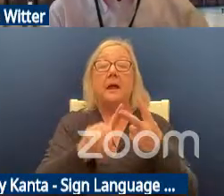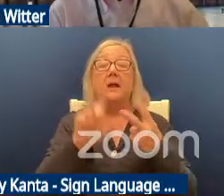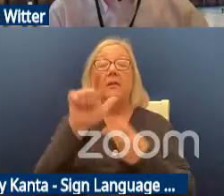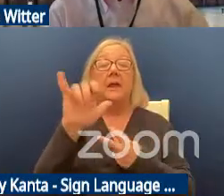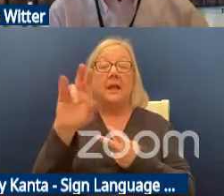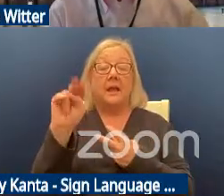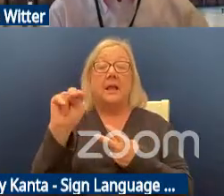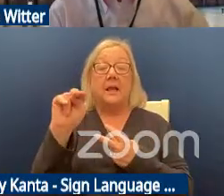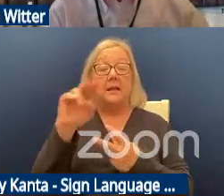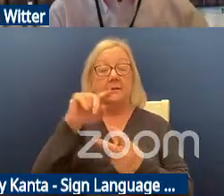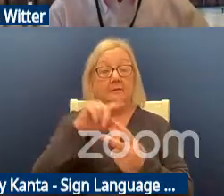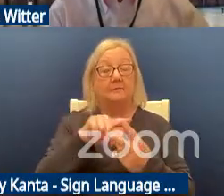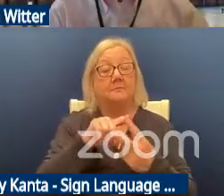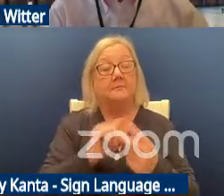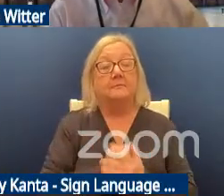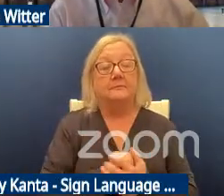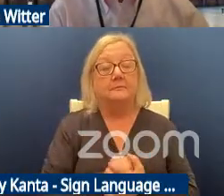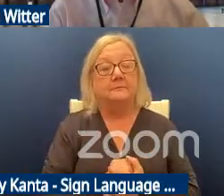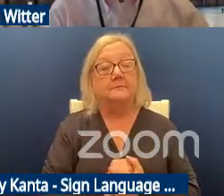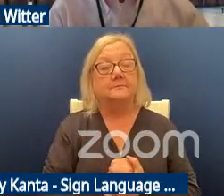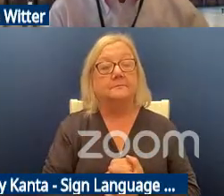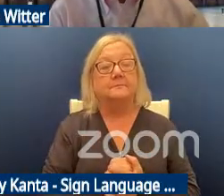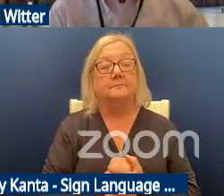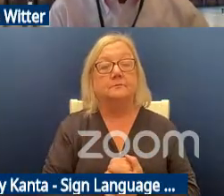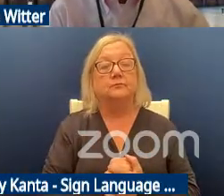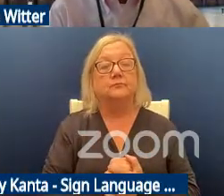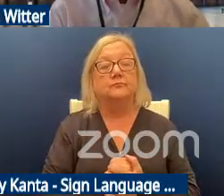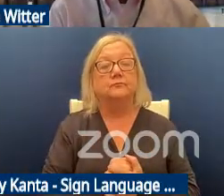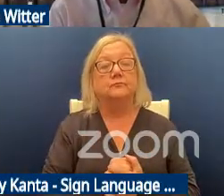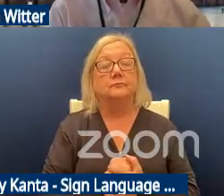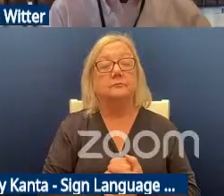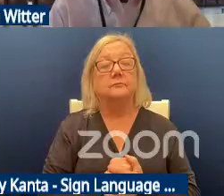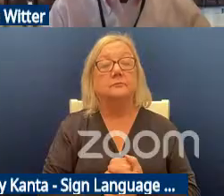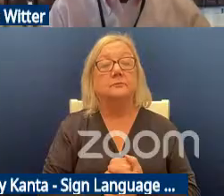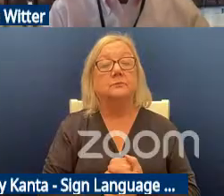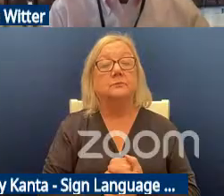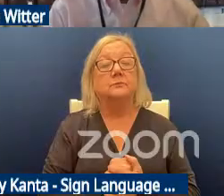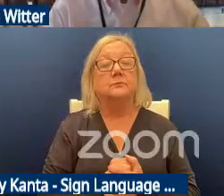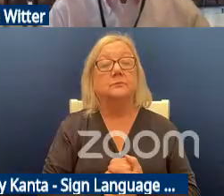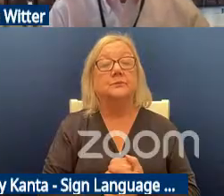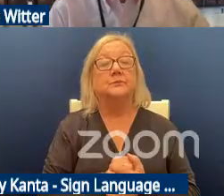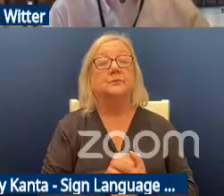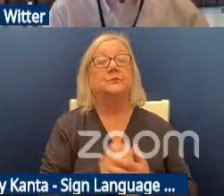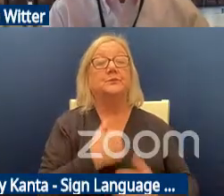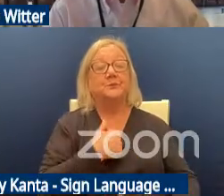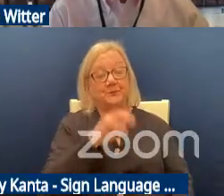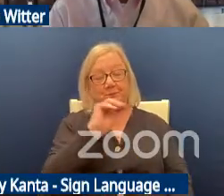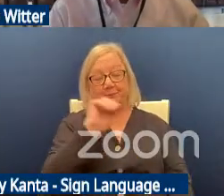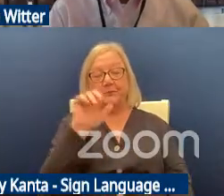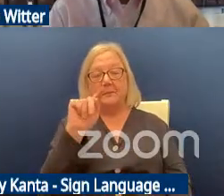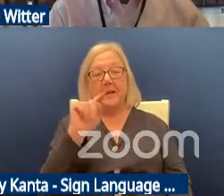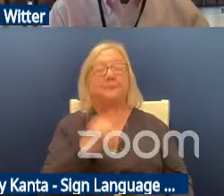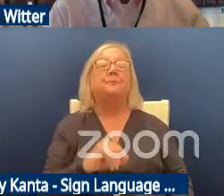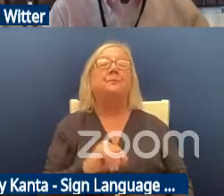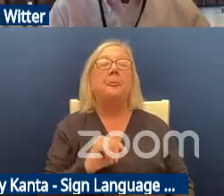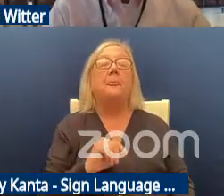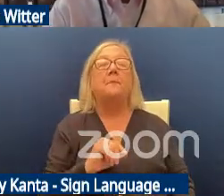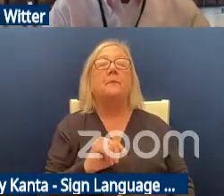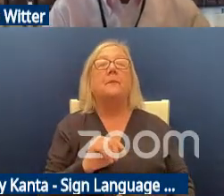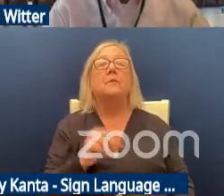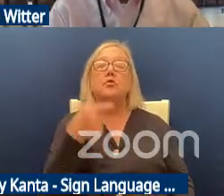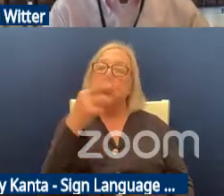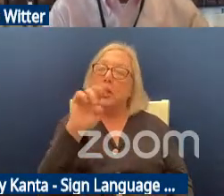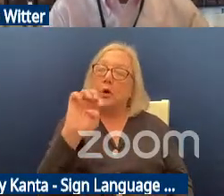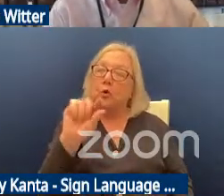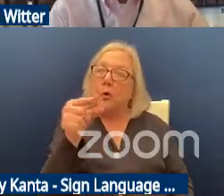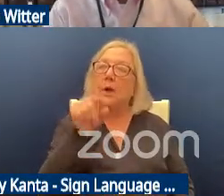and then Lynn Ballantyre. Well, first, I'd like to acknowledge Greg, you and the team for committing